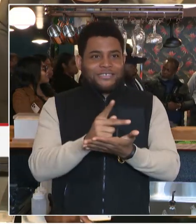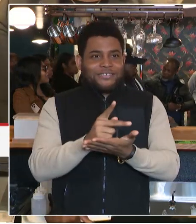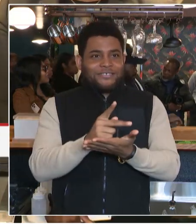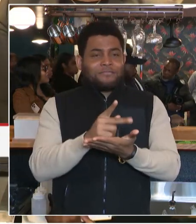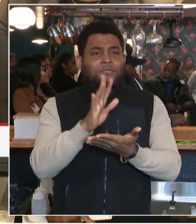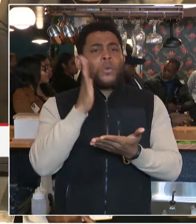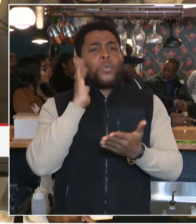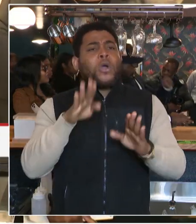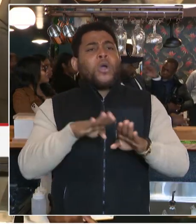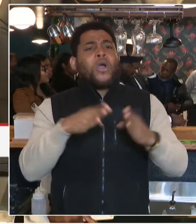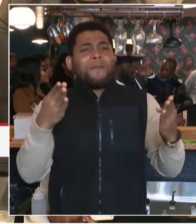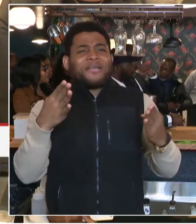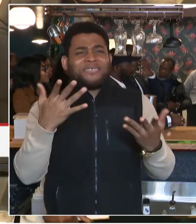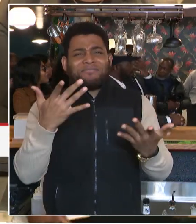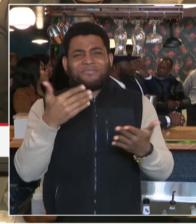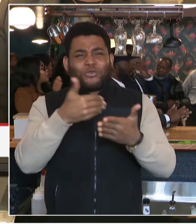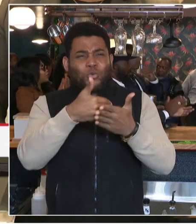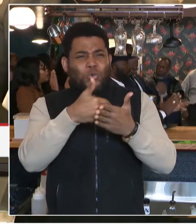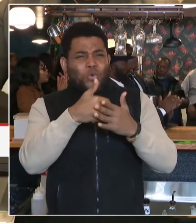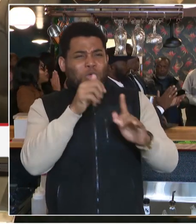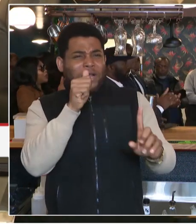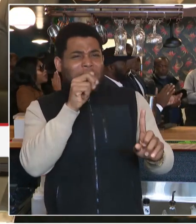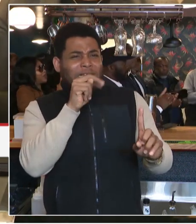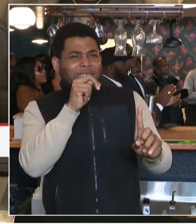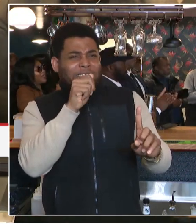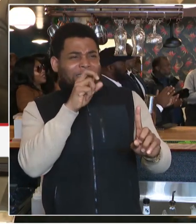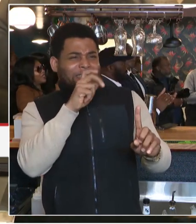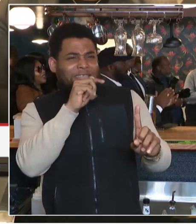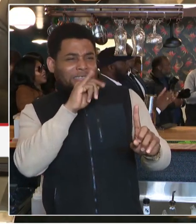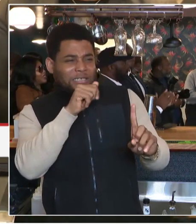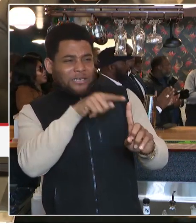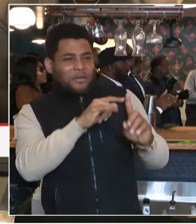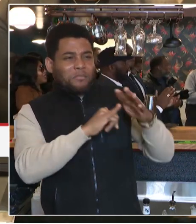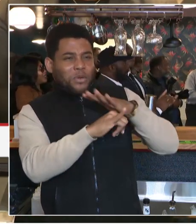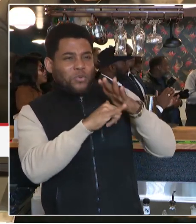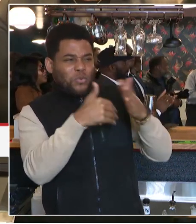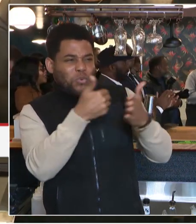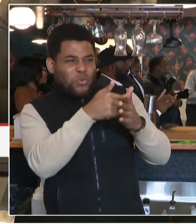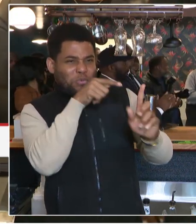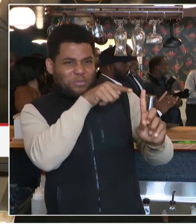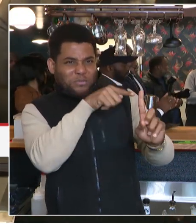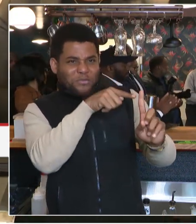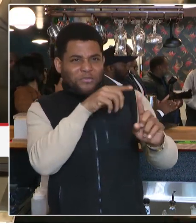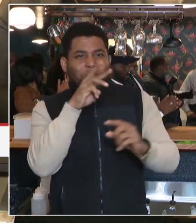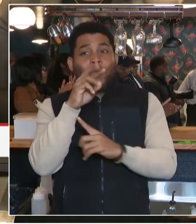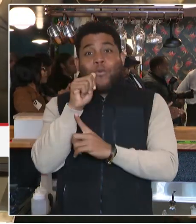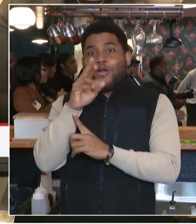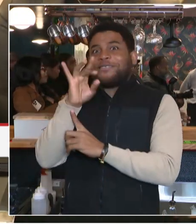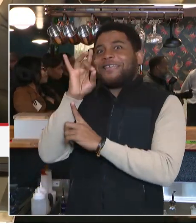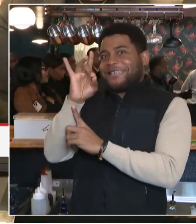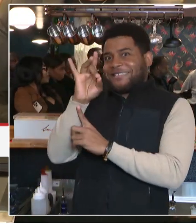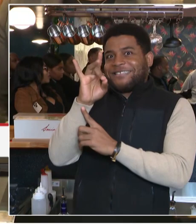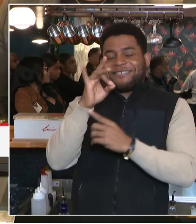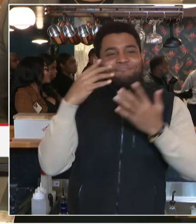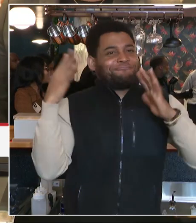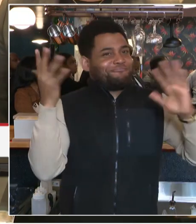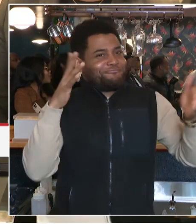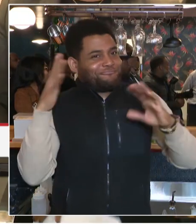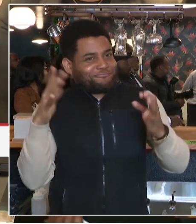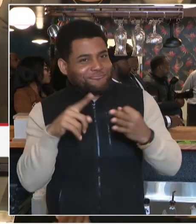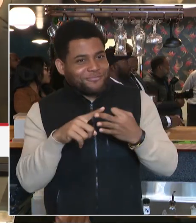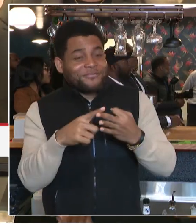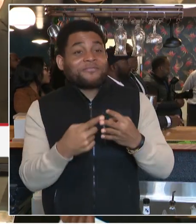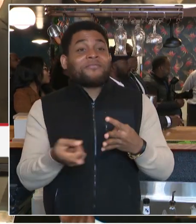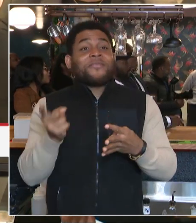the Anacostia Metro Station in Ward 8. And Mukai's Market and Deli,